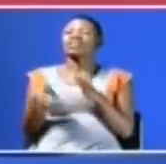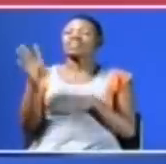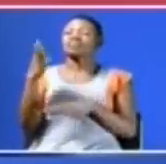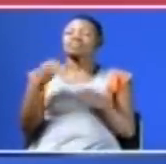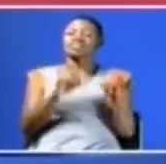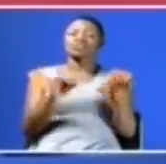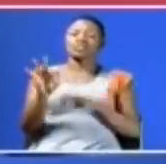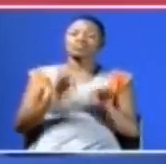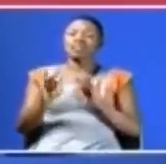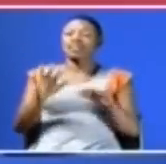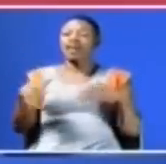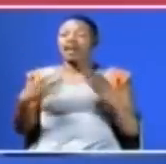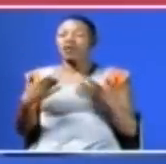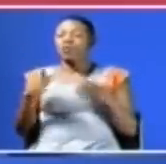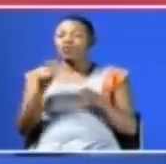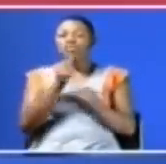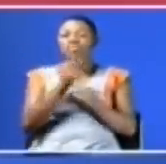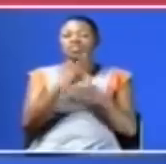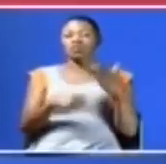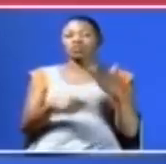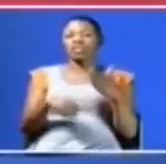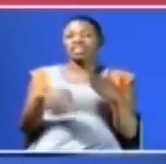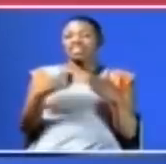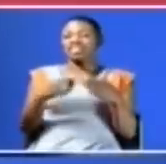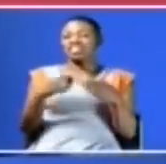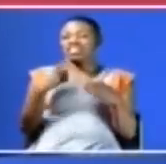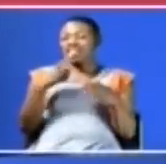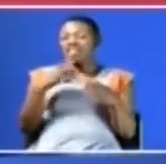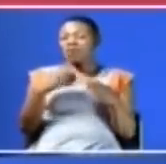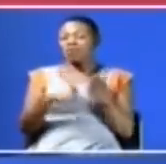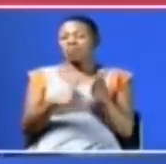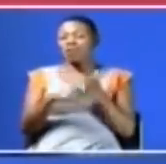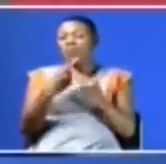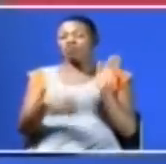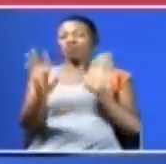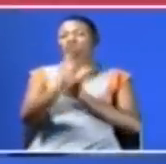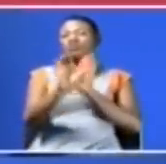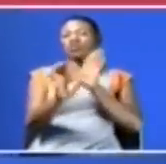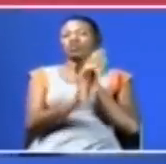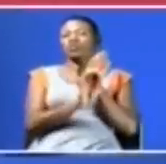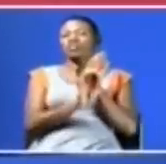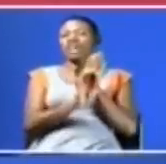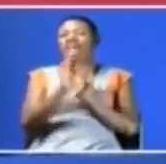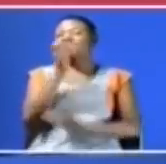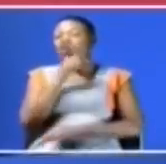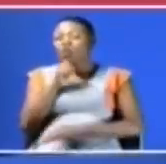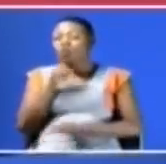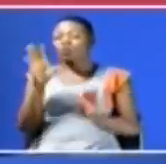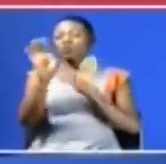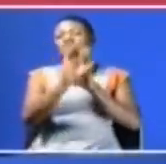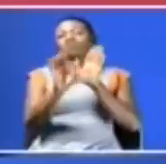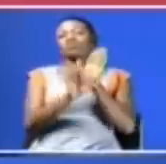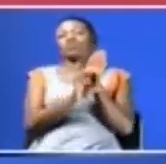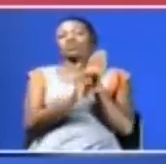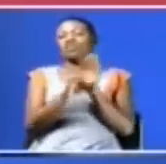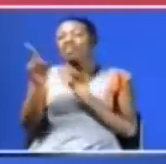hadn't done as much as he could have during his first term, and he said the problem is the constitution. Under the old constitution,